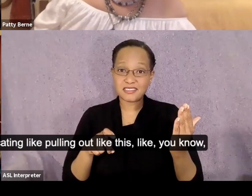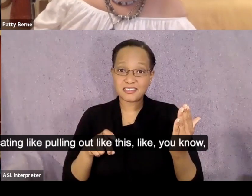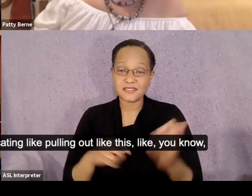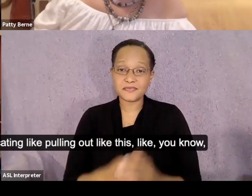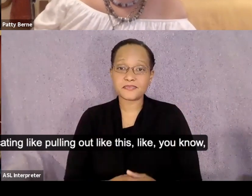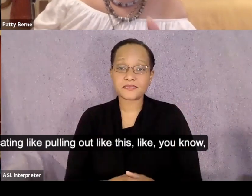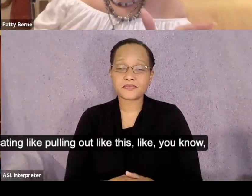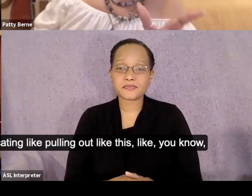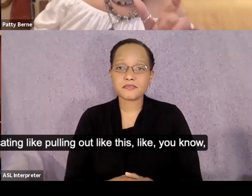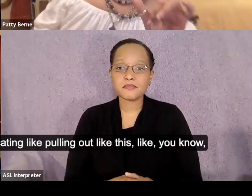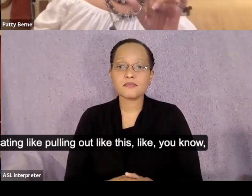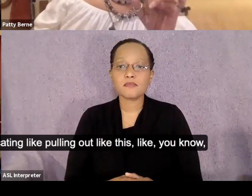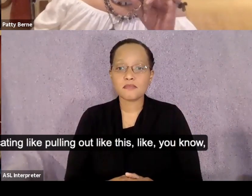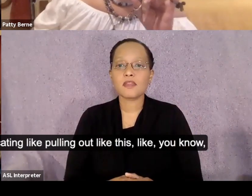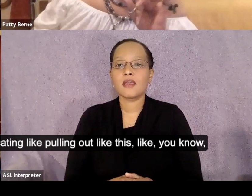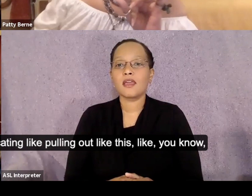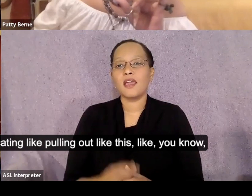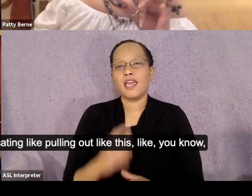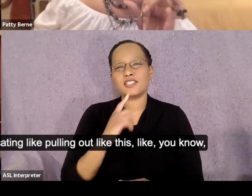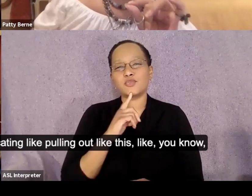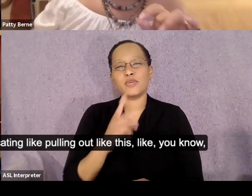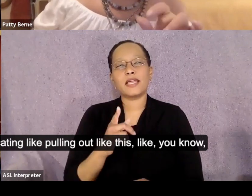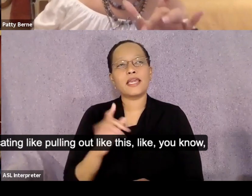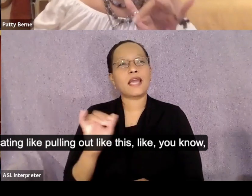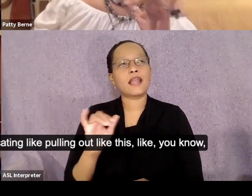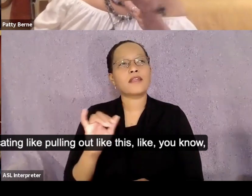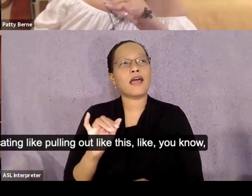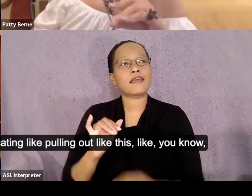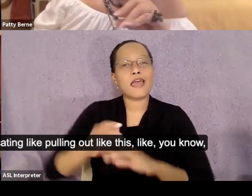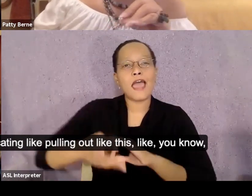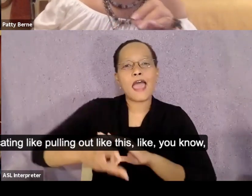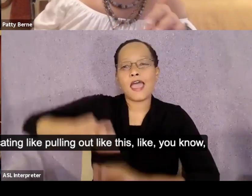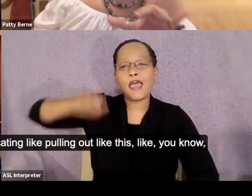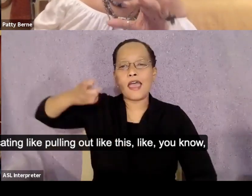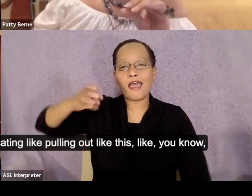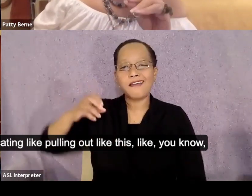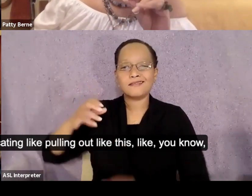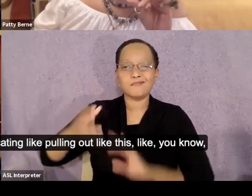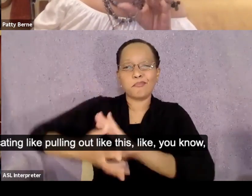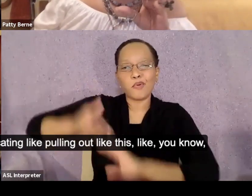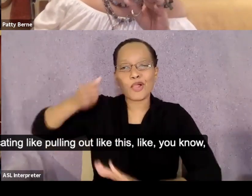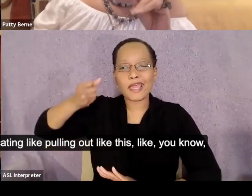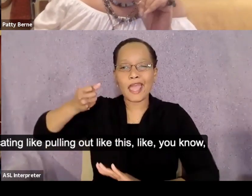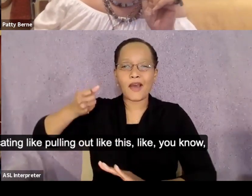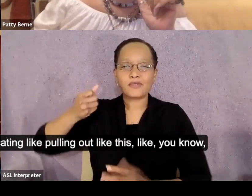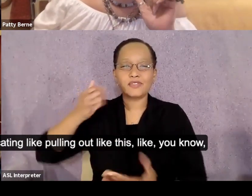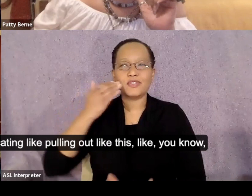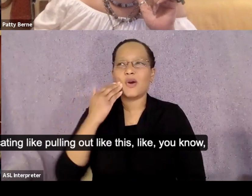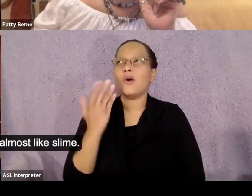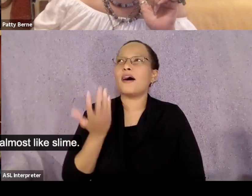I think of it as almost like extricating, like pulling out, like this, like, you know